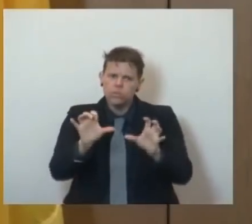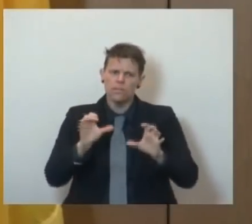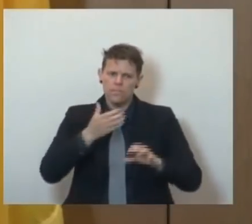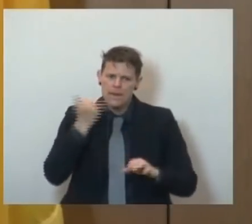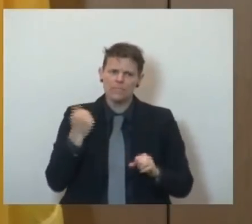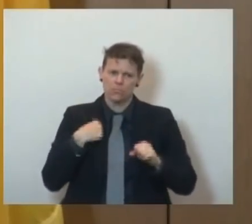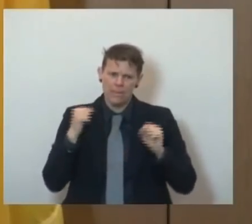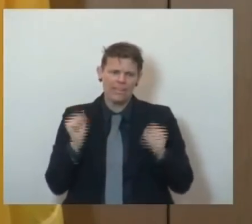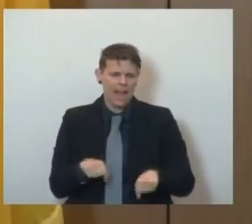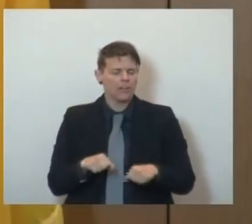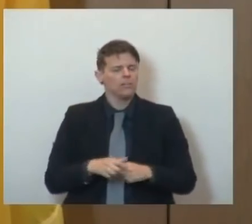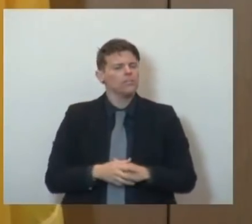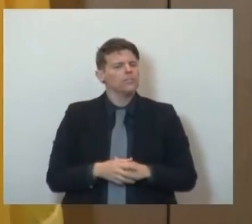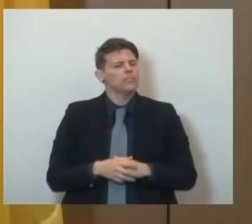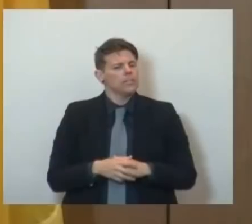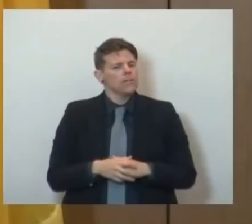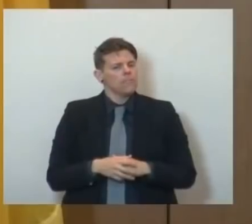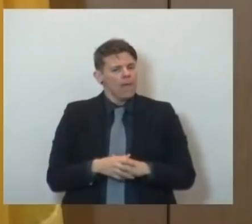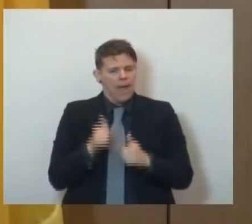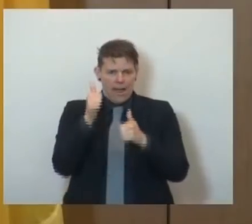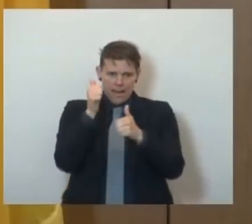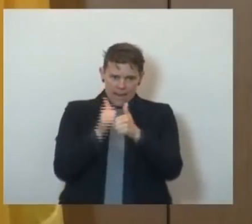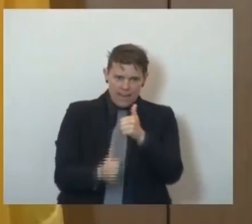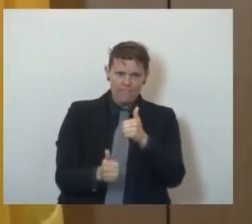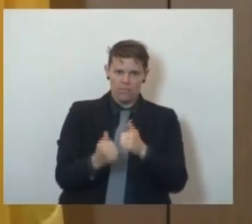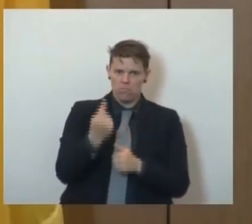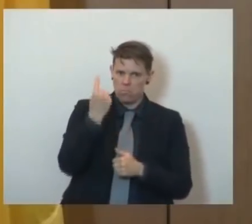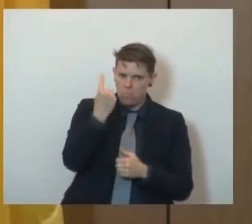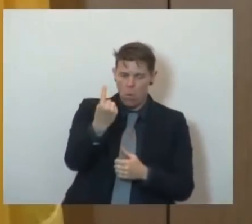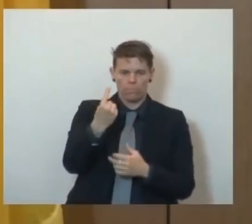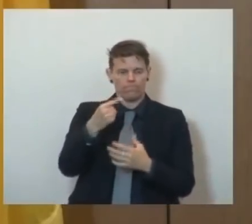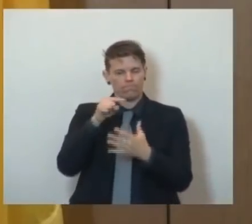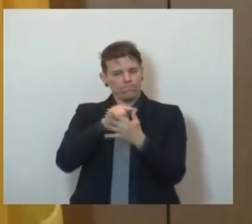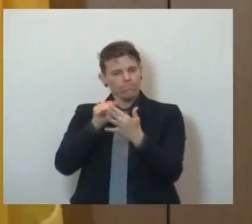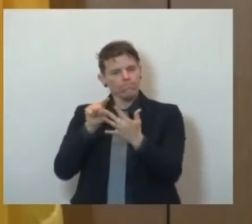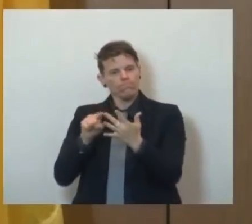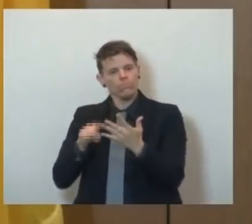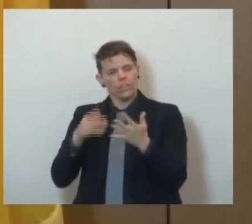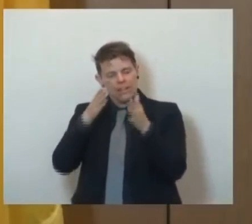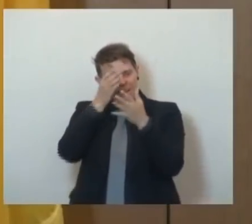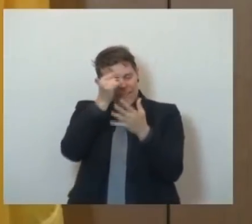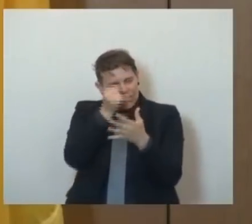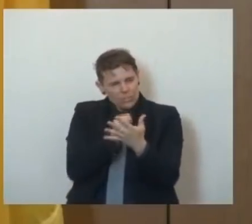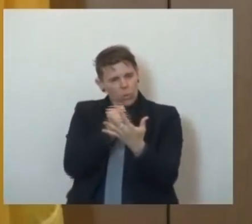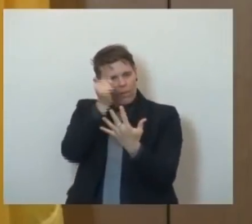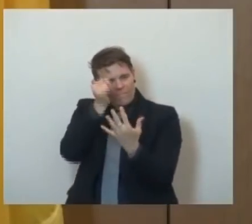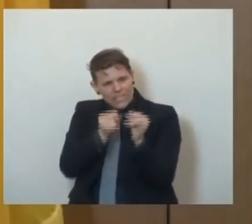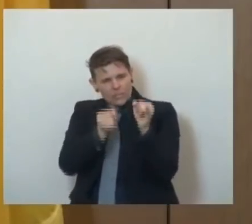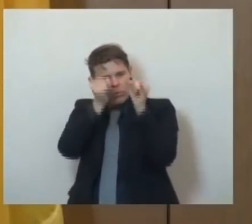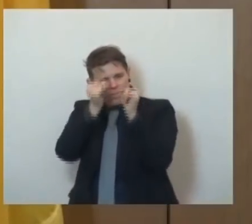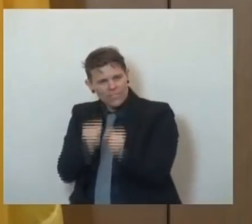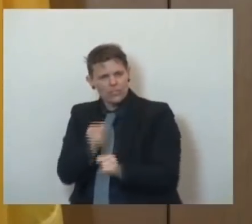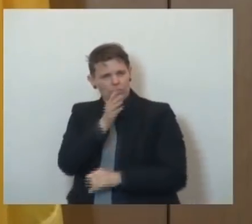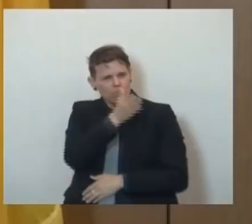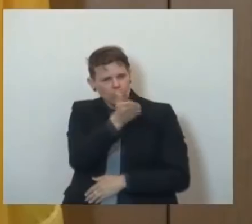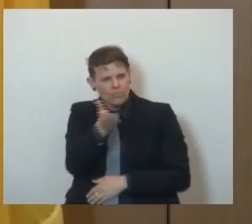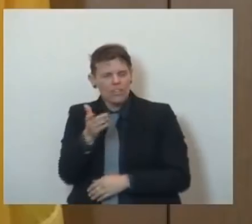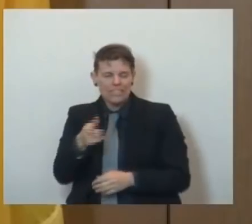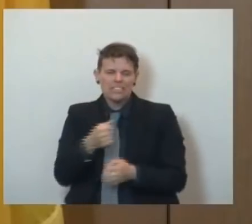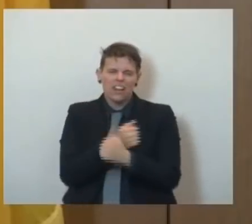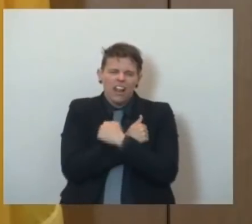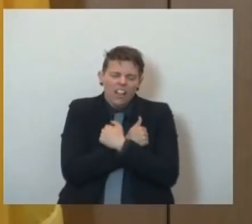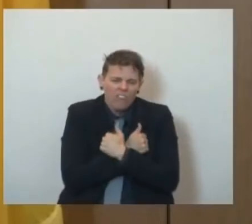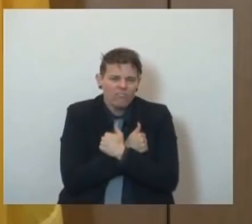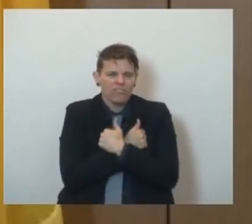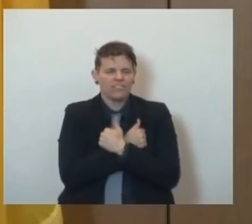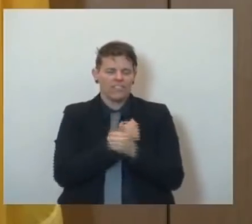that. Every single one of those individuals is a loved, beloved family member who